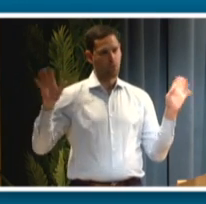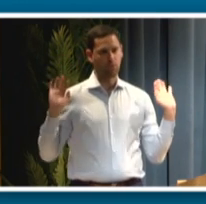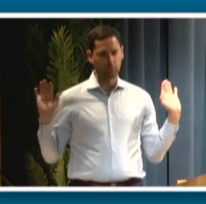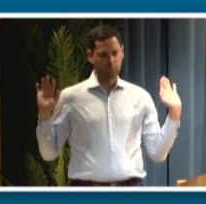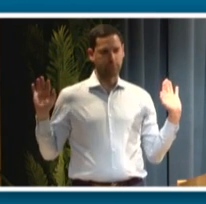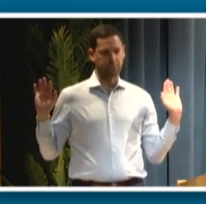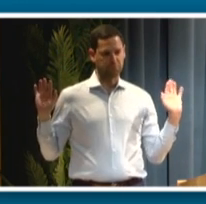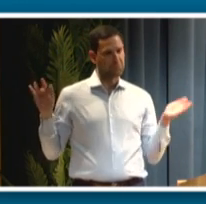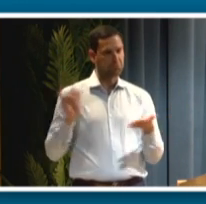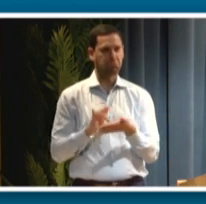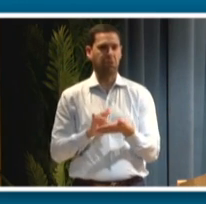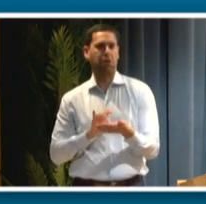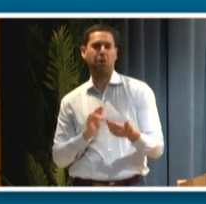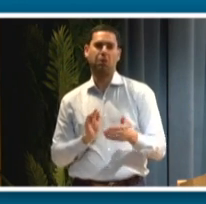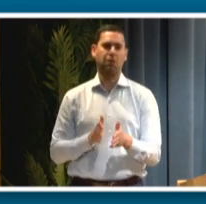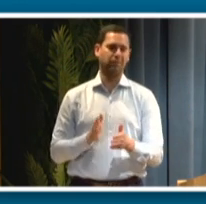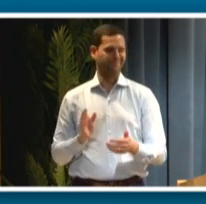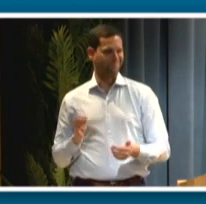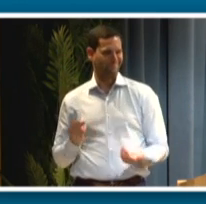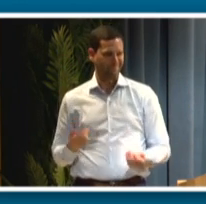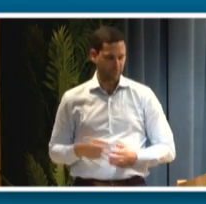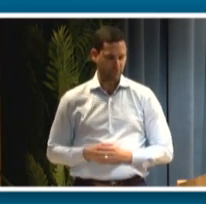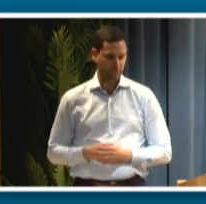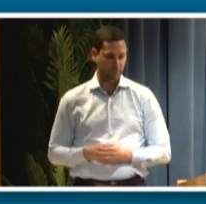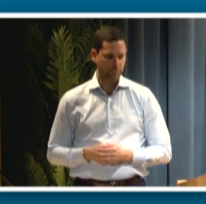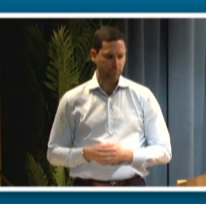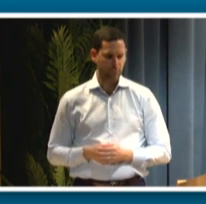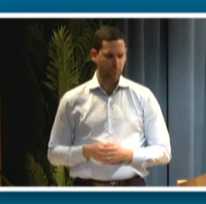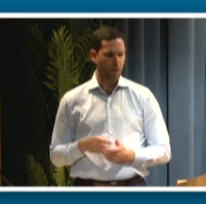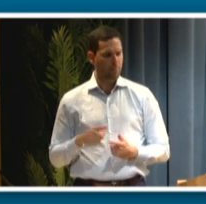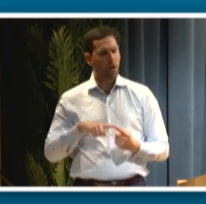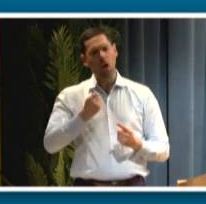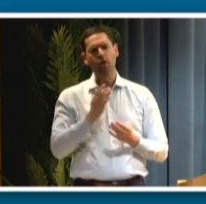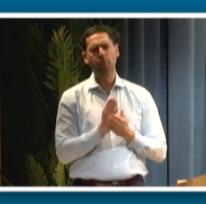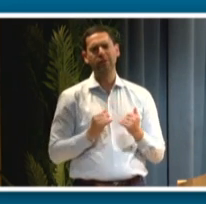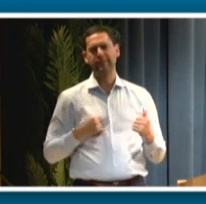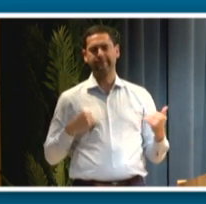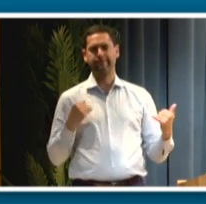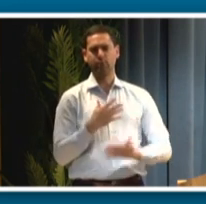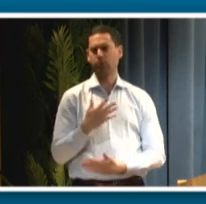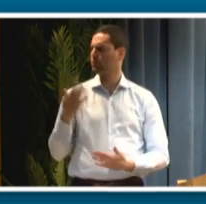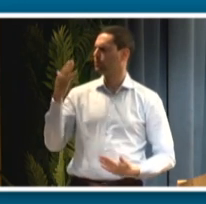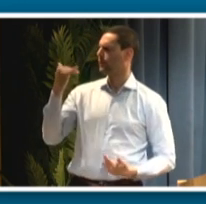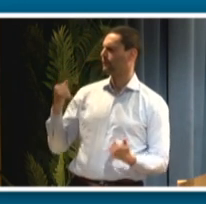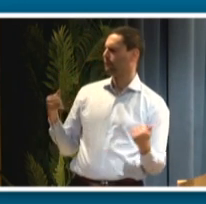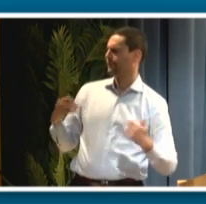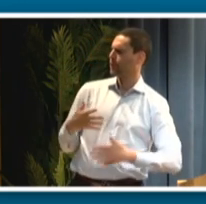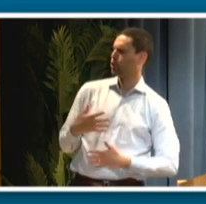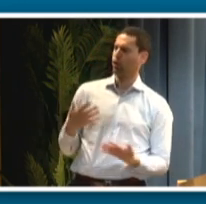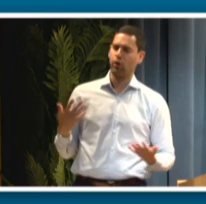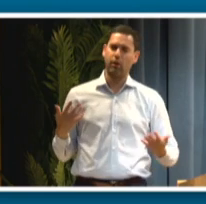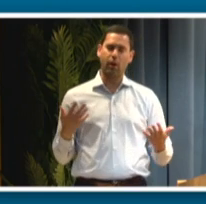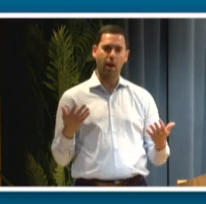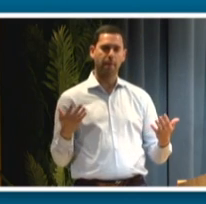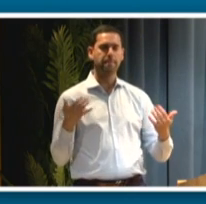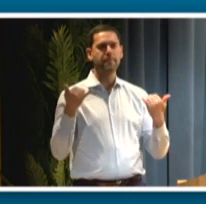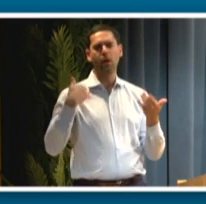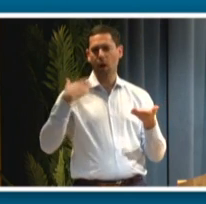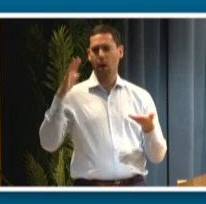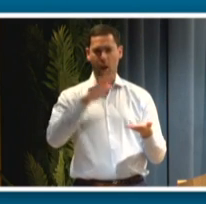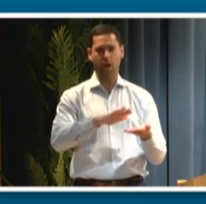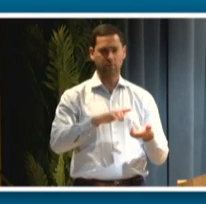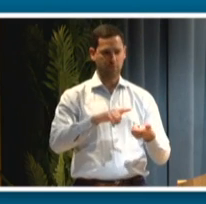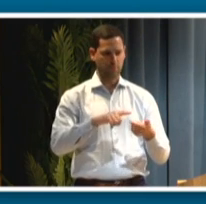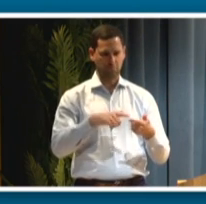But the other part of that is just fear, right? I got What's it again. The fear? The fear is, and I don't have it as much anymore, I just can't turn it off, right? Okay.